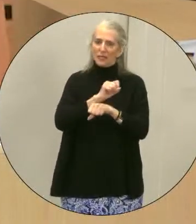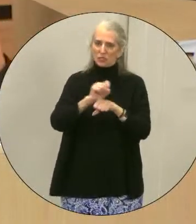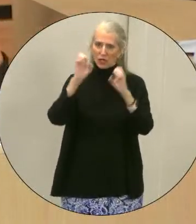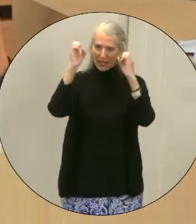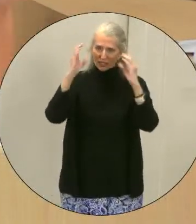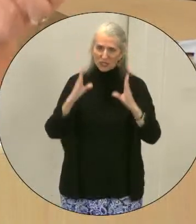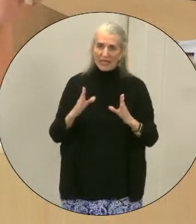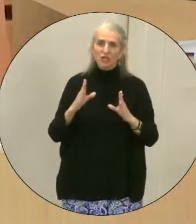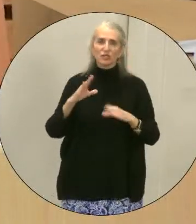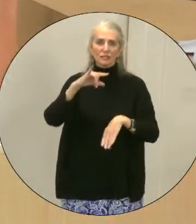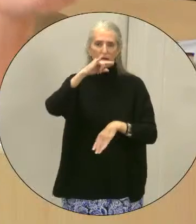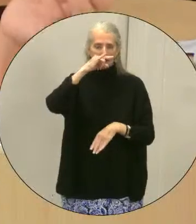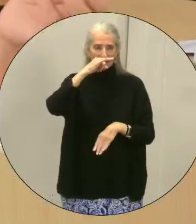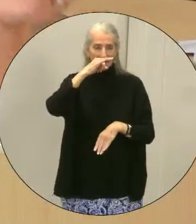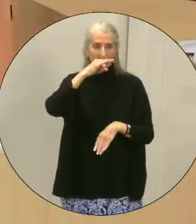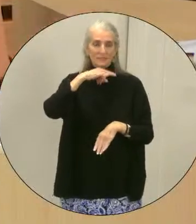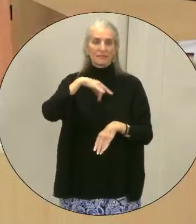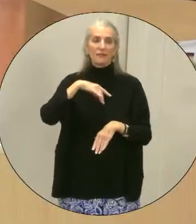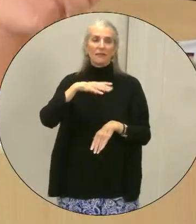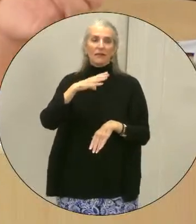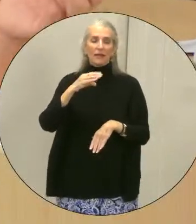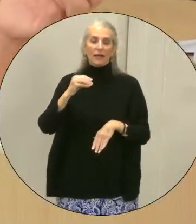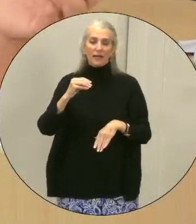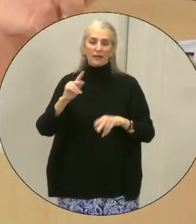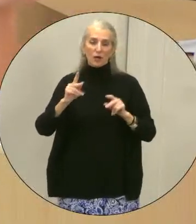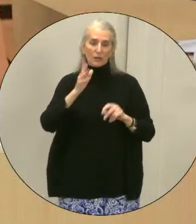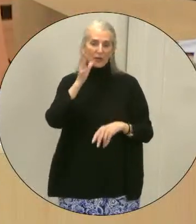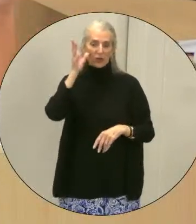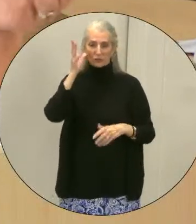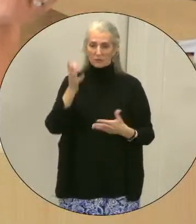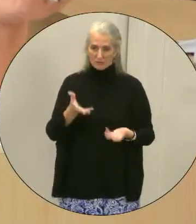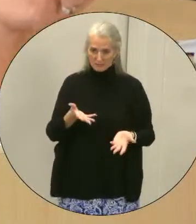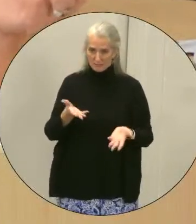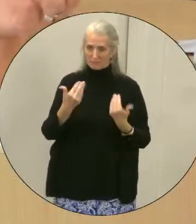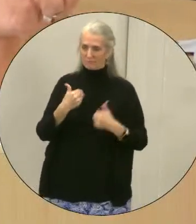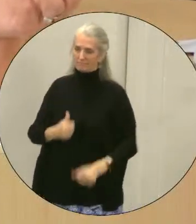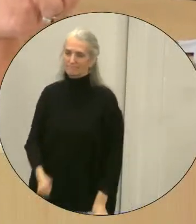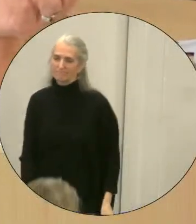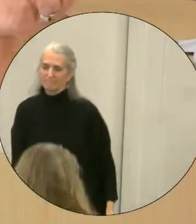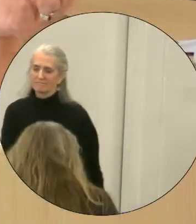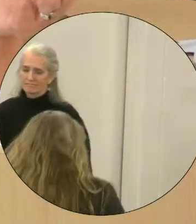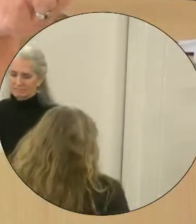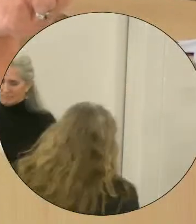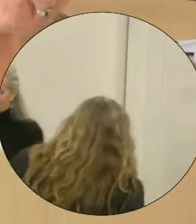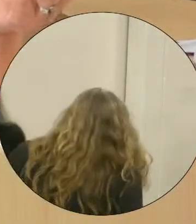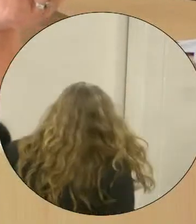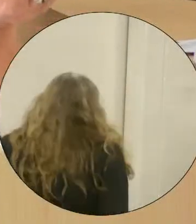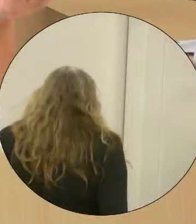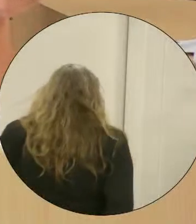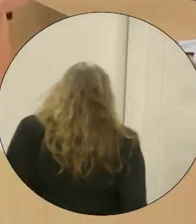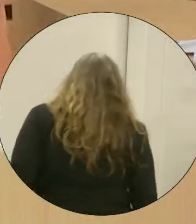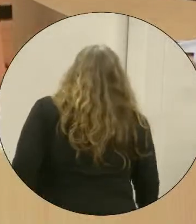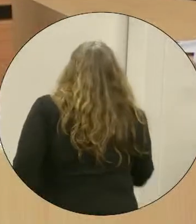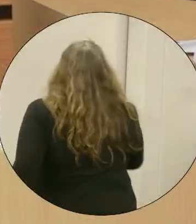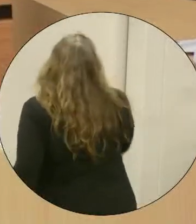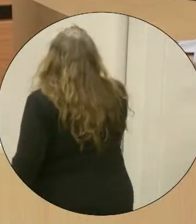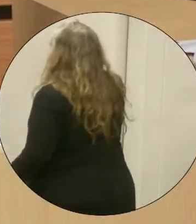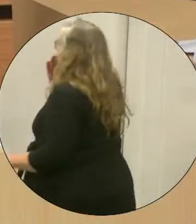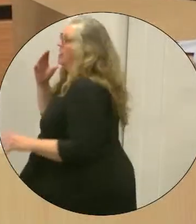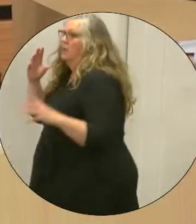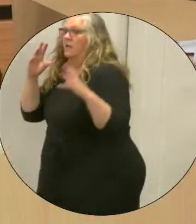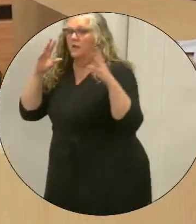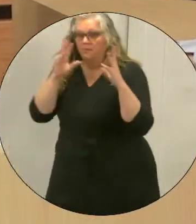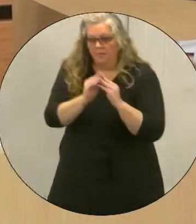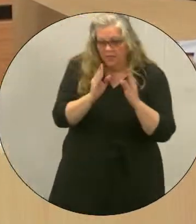kids, meeting after meeting after meeting for the last, I don't even know how long it's been, since